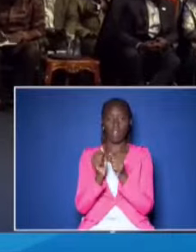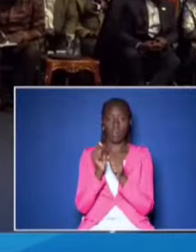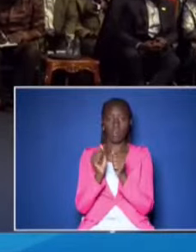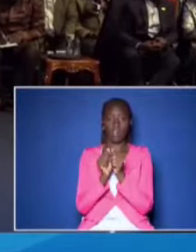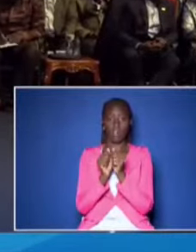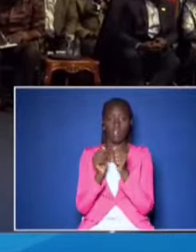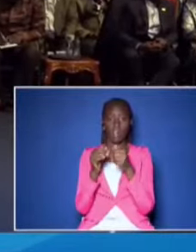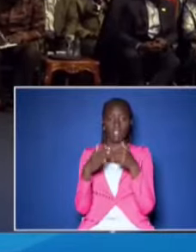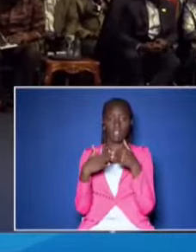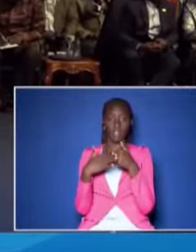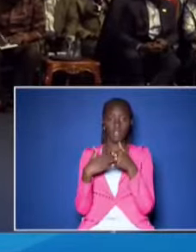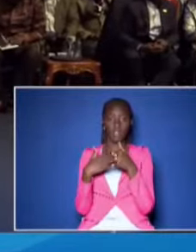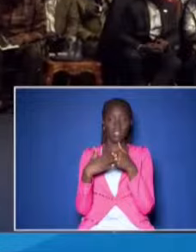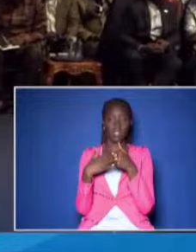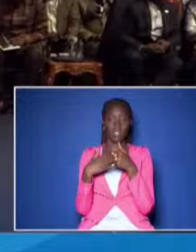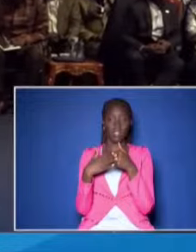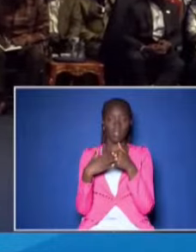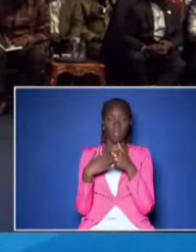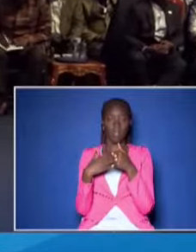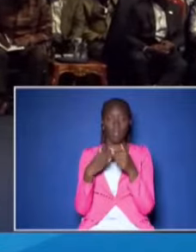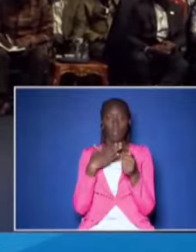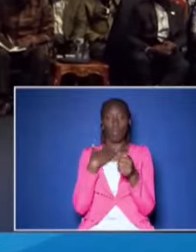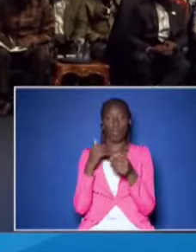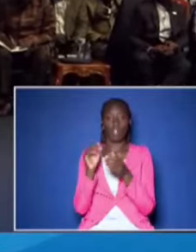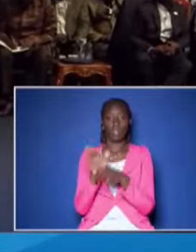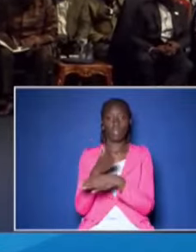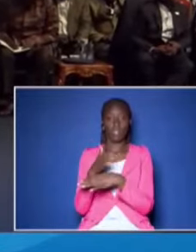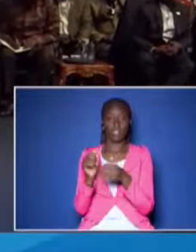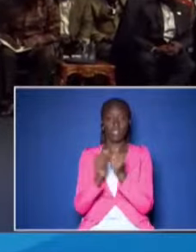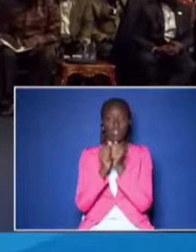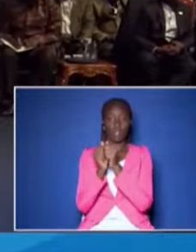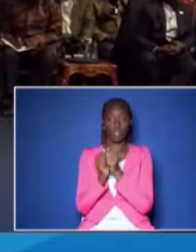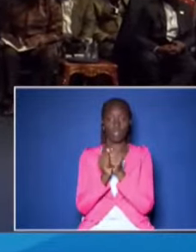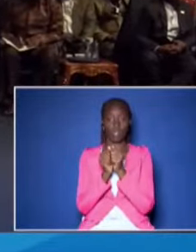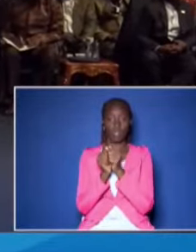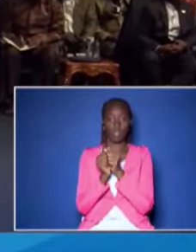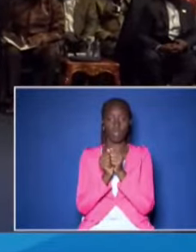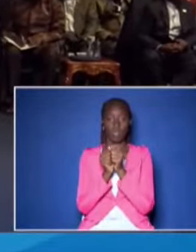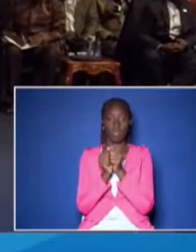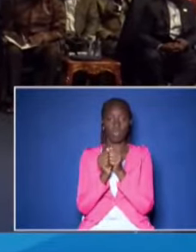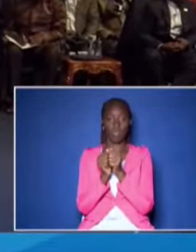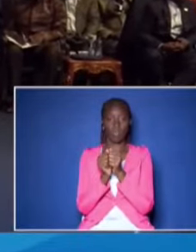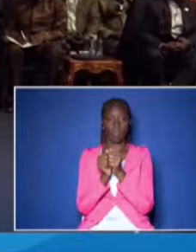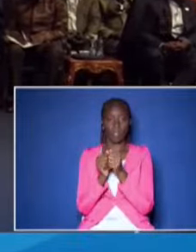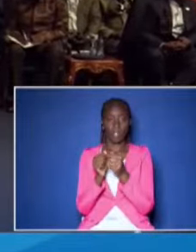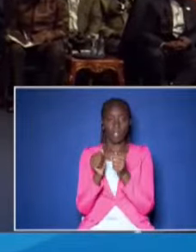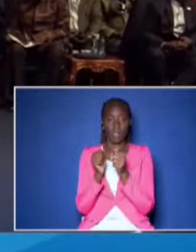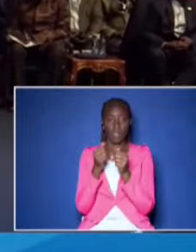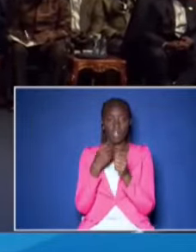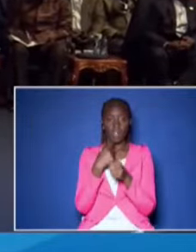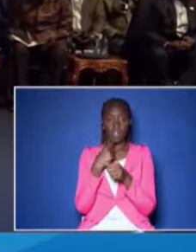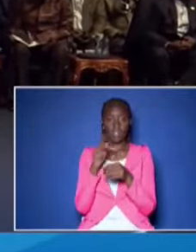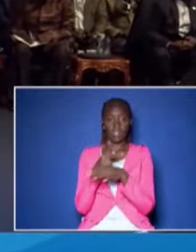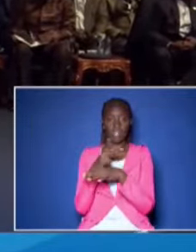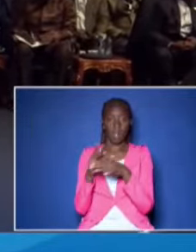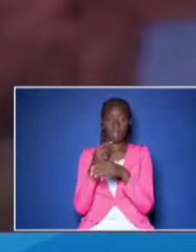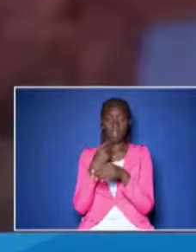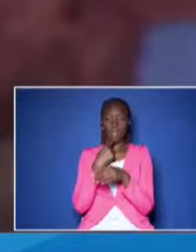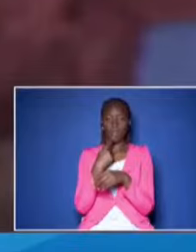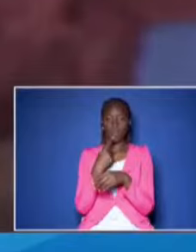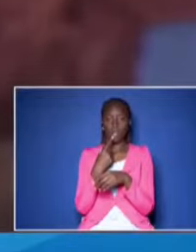19 let's sing the song Together psalm 19 verse